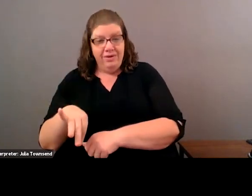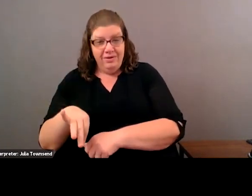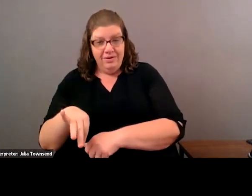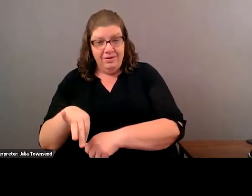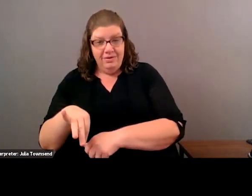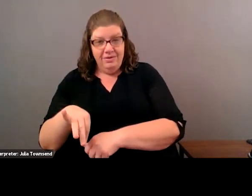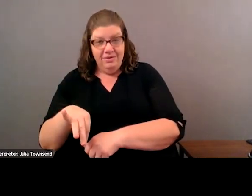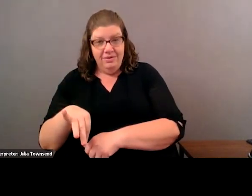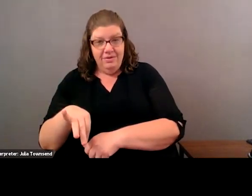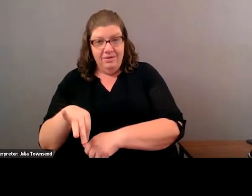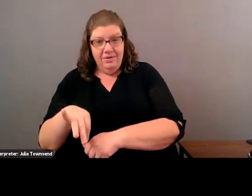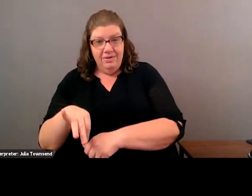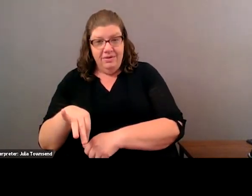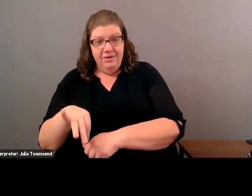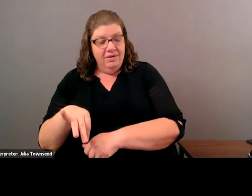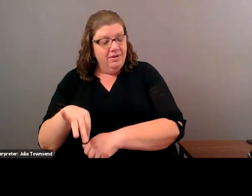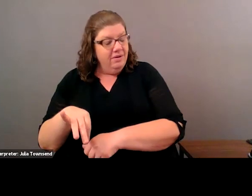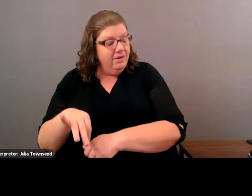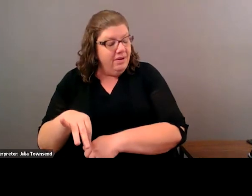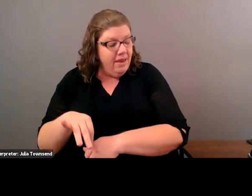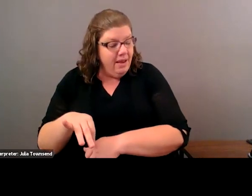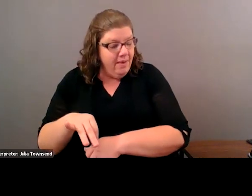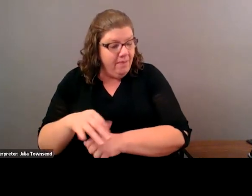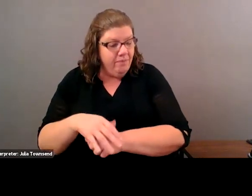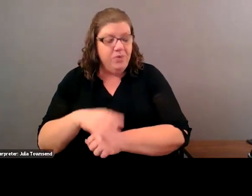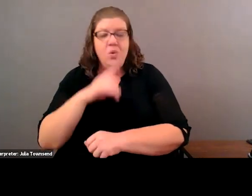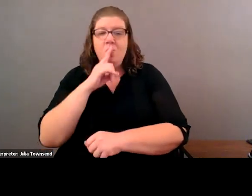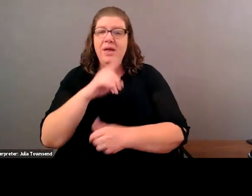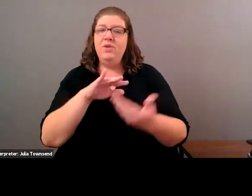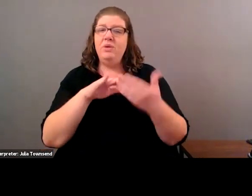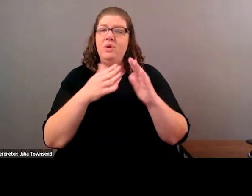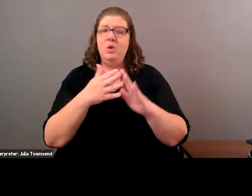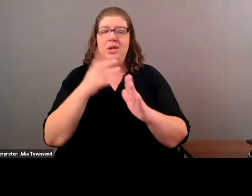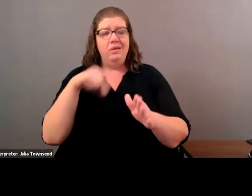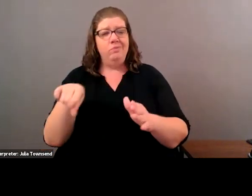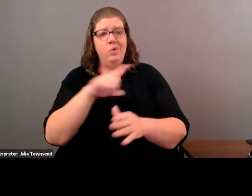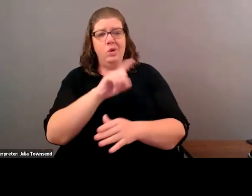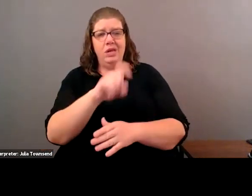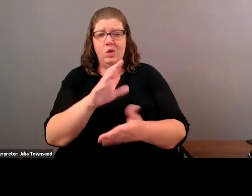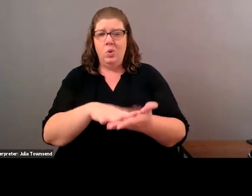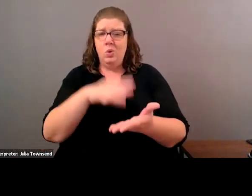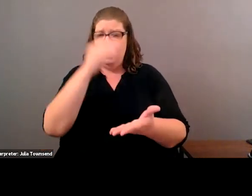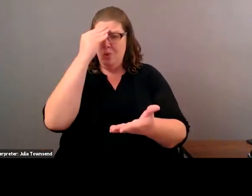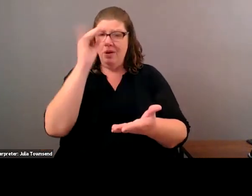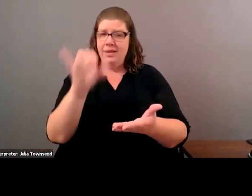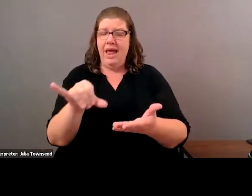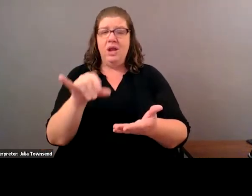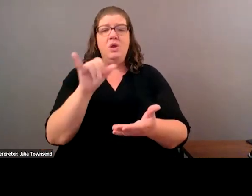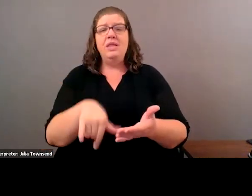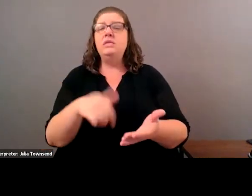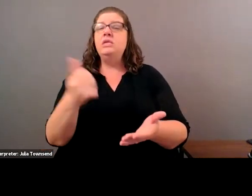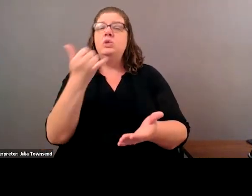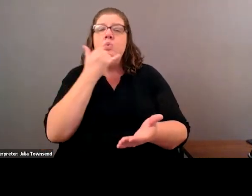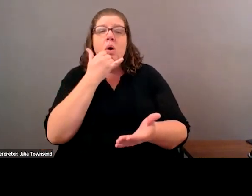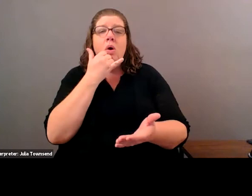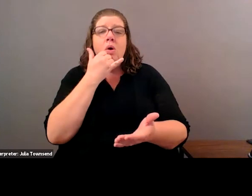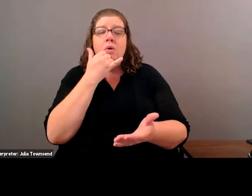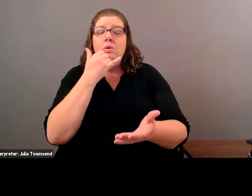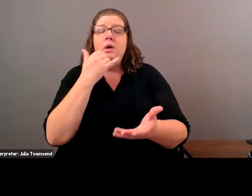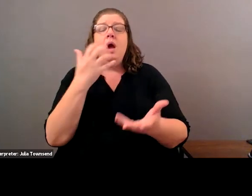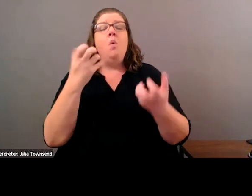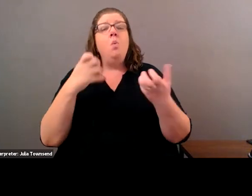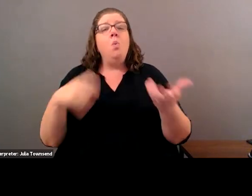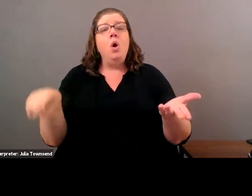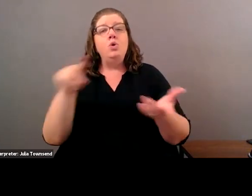of housing for the community thrown in there. It's just so wrong. I want you to